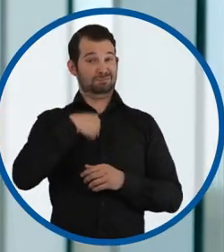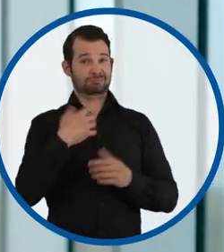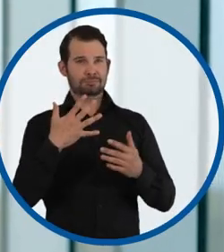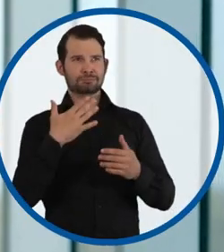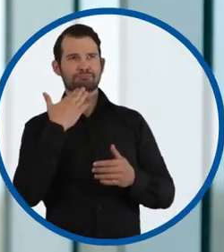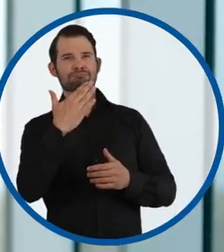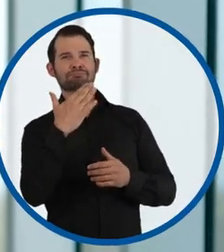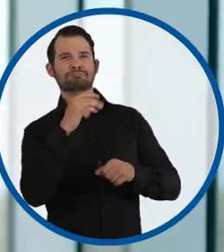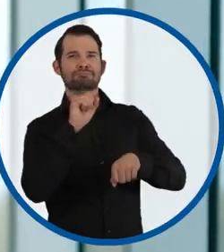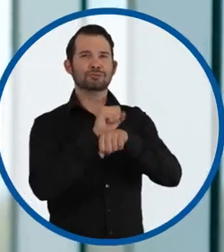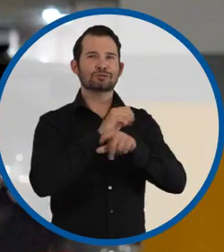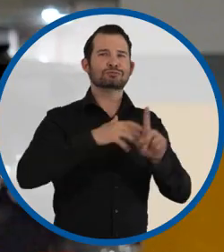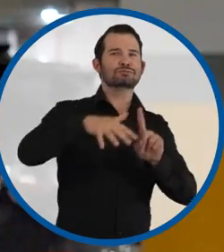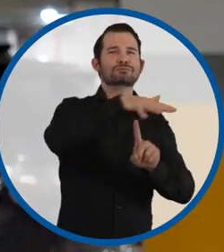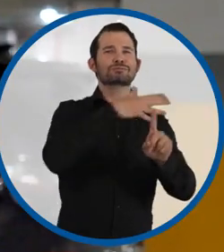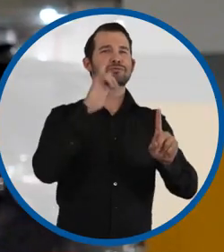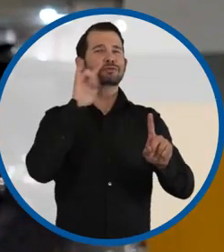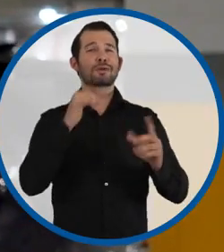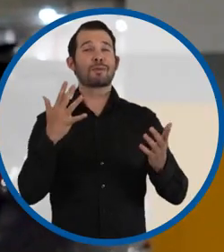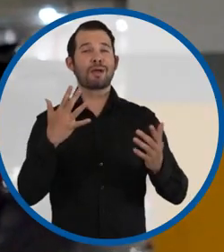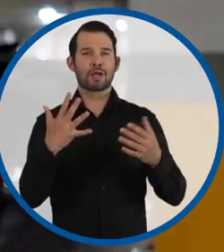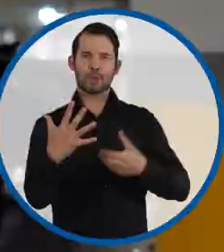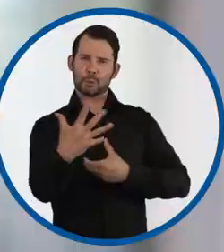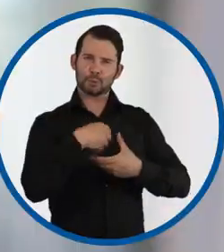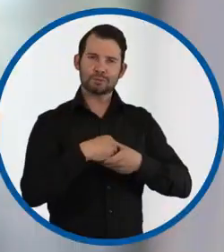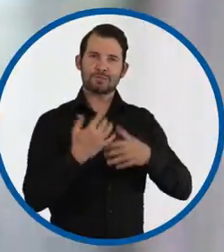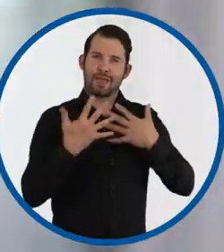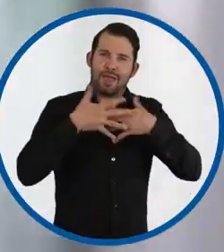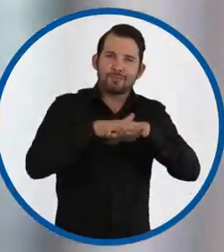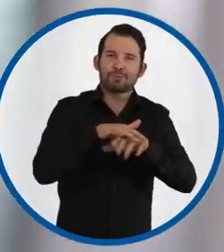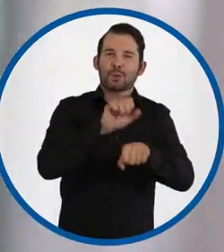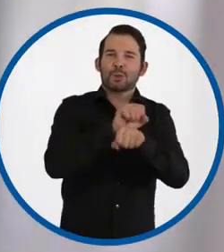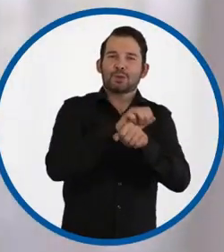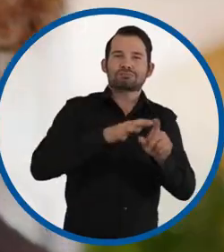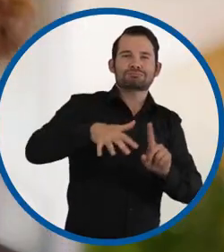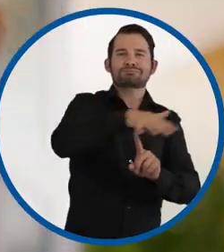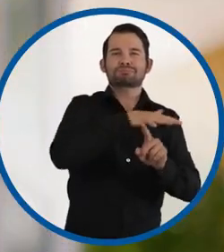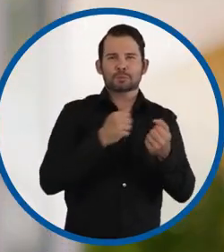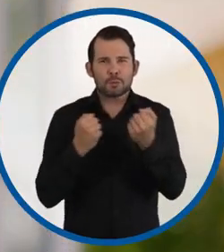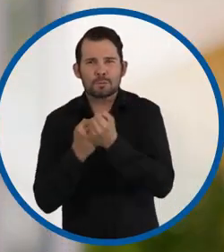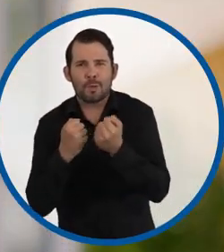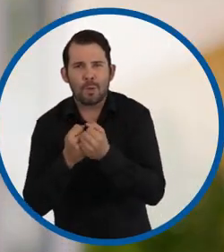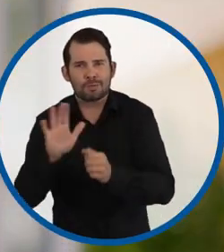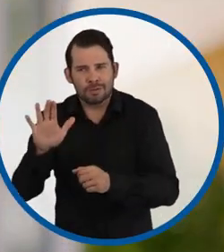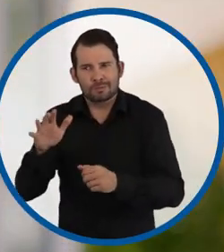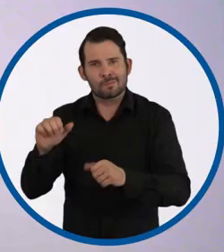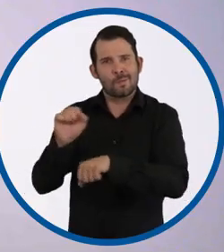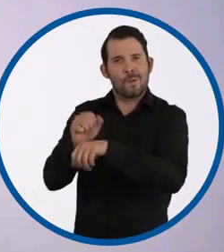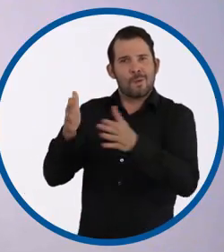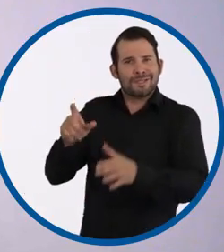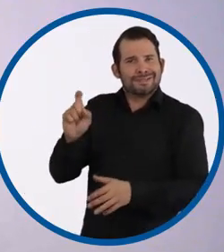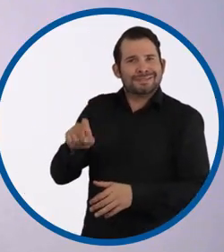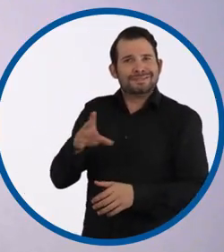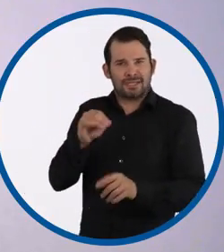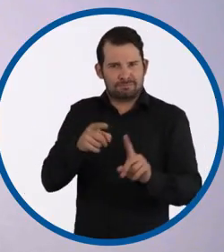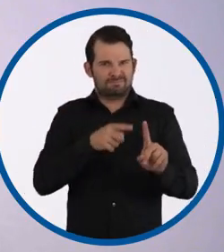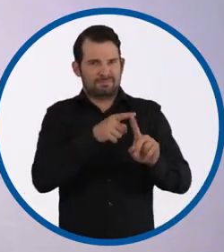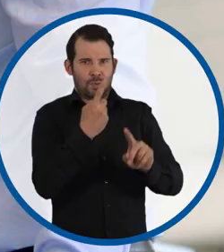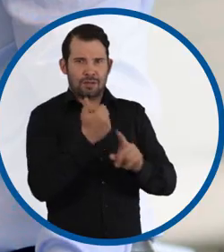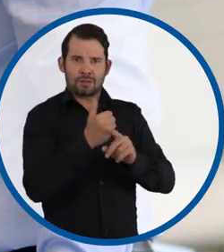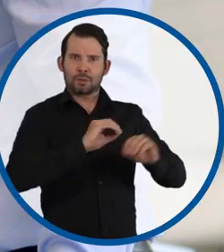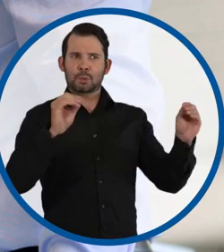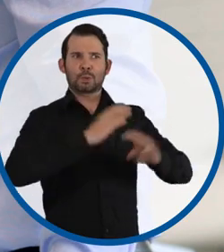workplace environment is an inclusive, hybrid workplace, supportive of its employees' needs, and specifically one